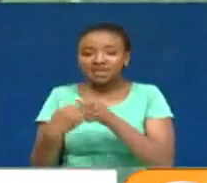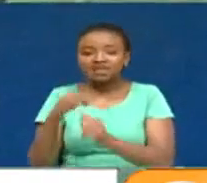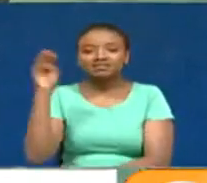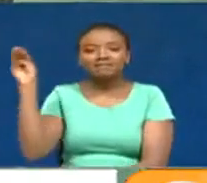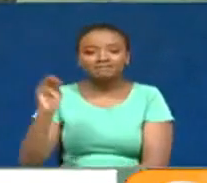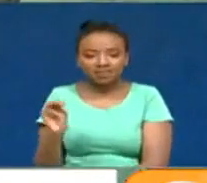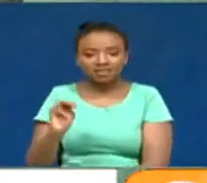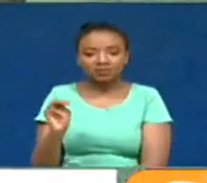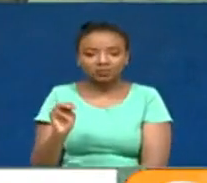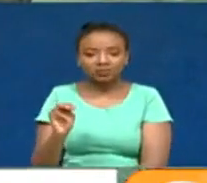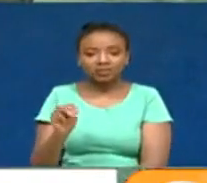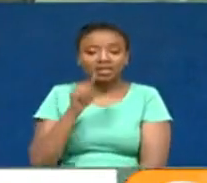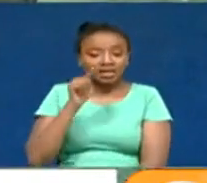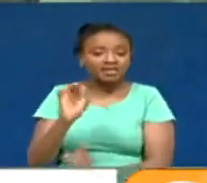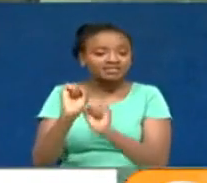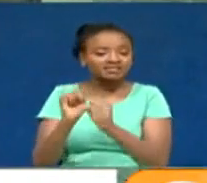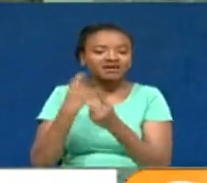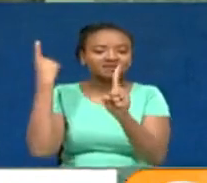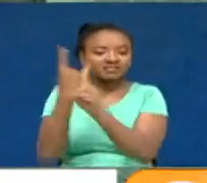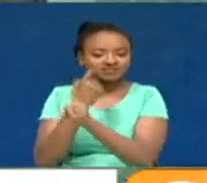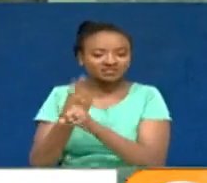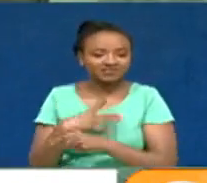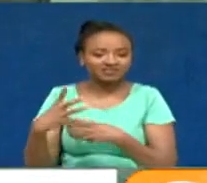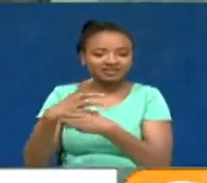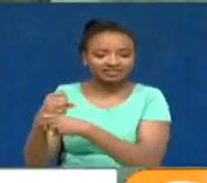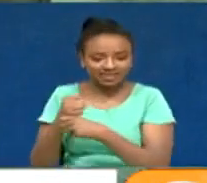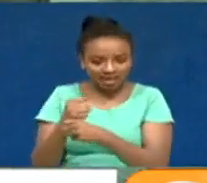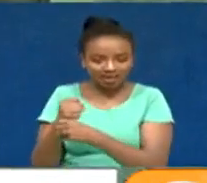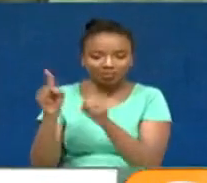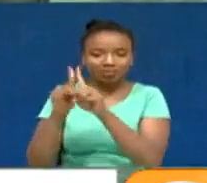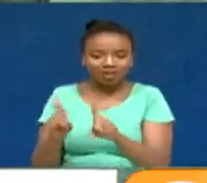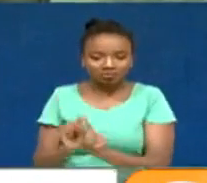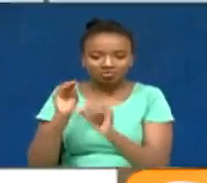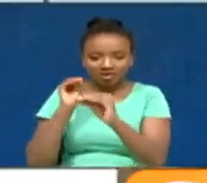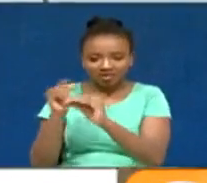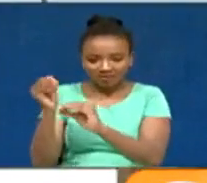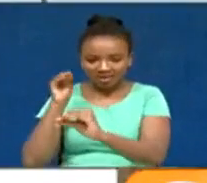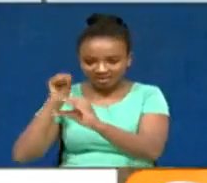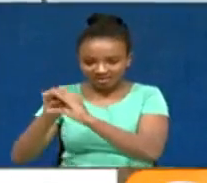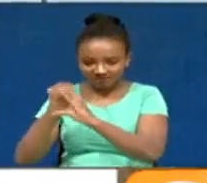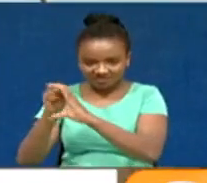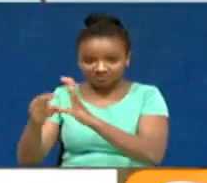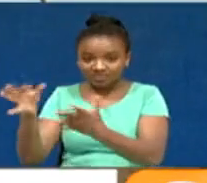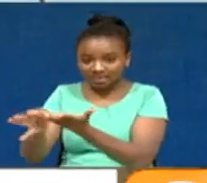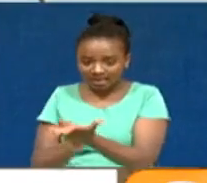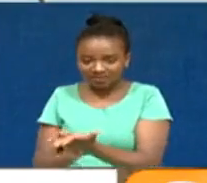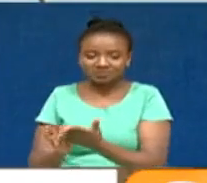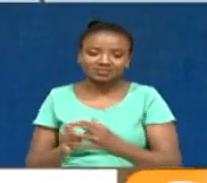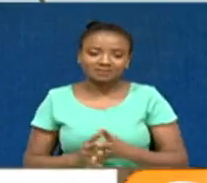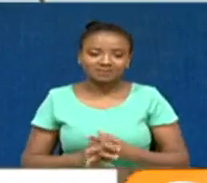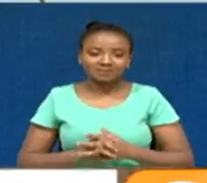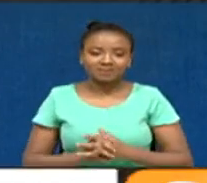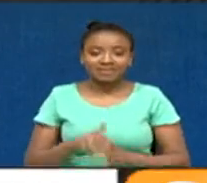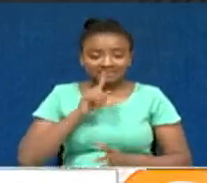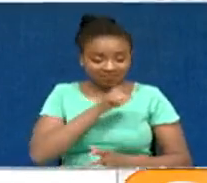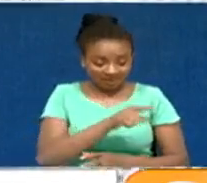58,601,915 shillings held in various SACCOs and investment accounts. Monies that the Ethics and Anti-Corruption Commission states are proceeds